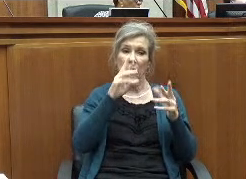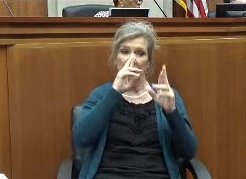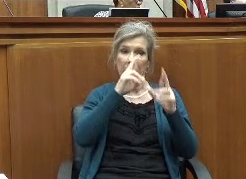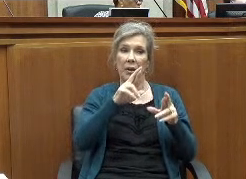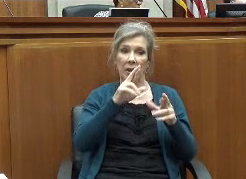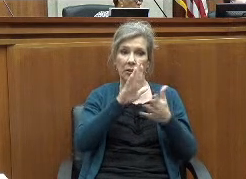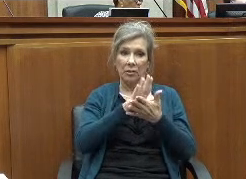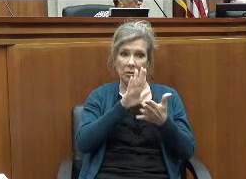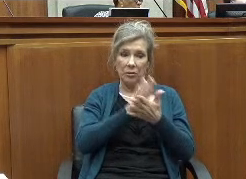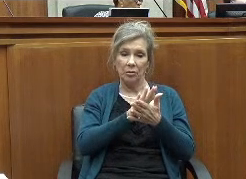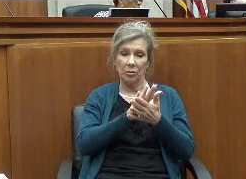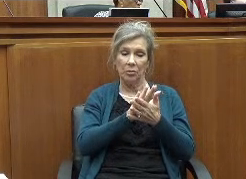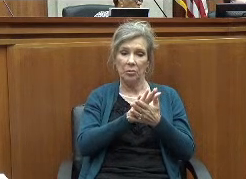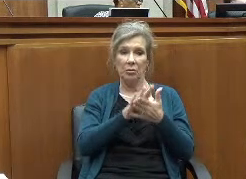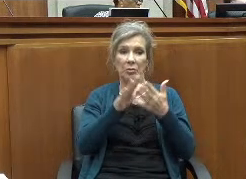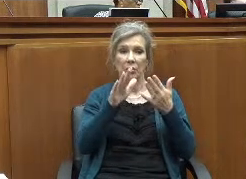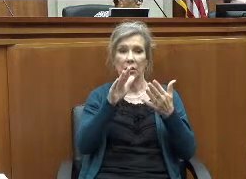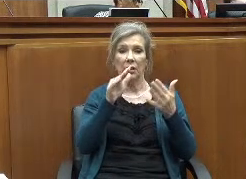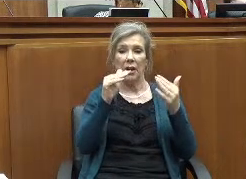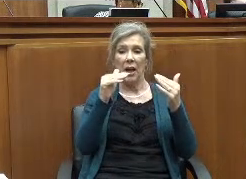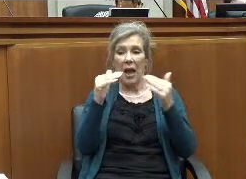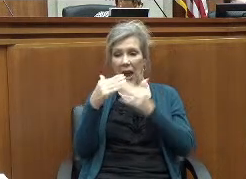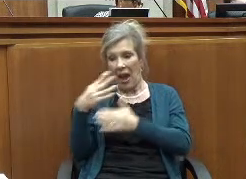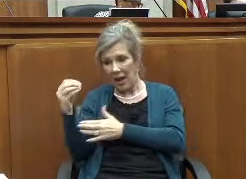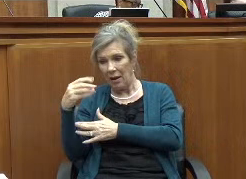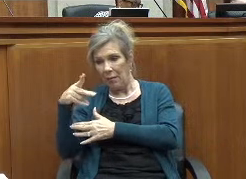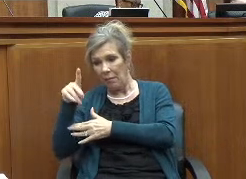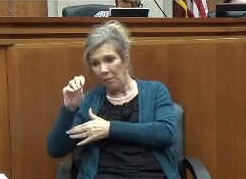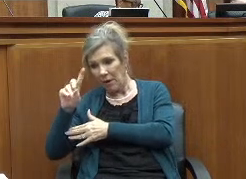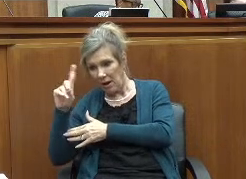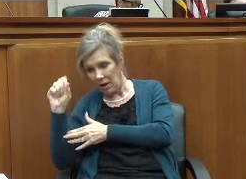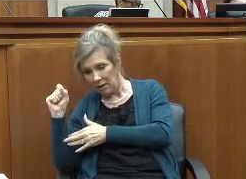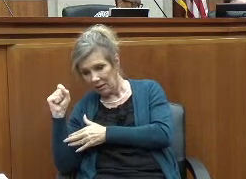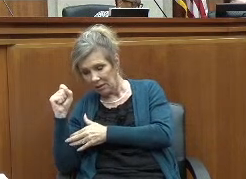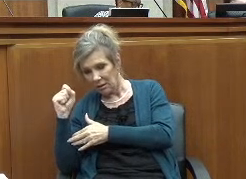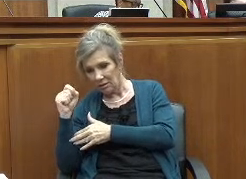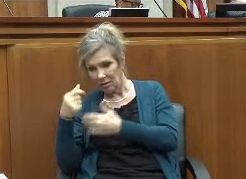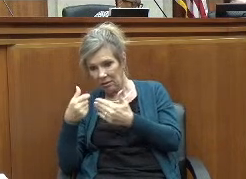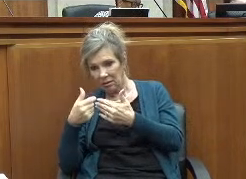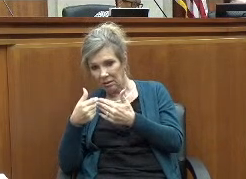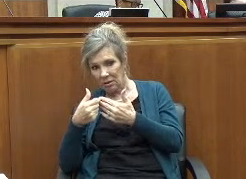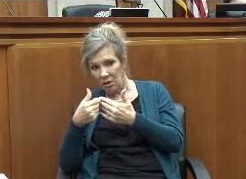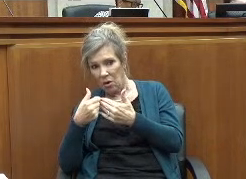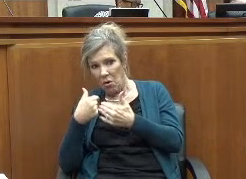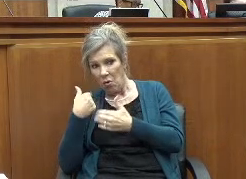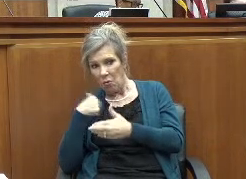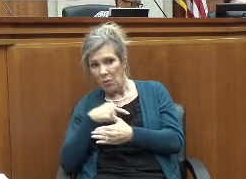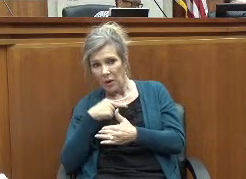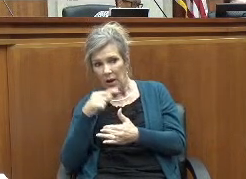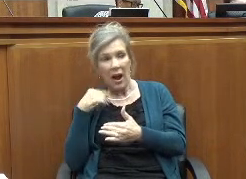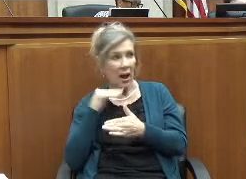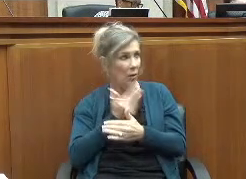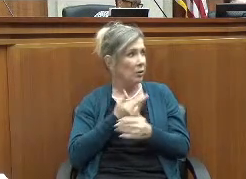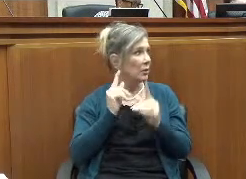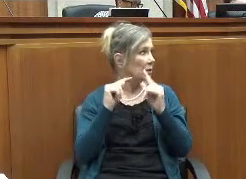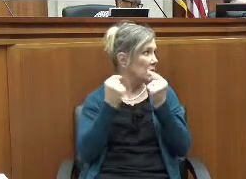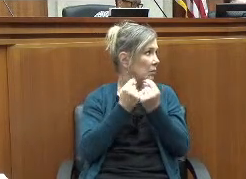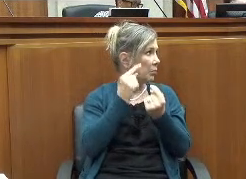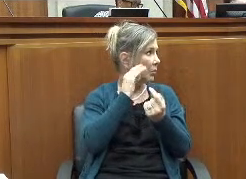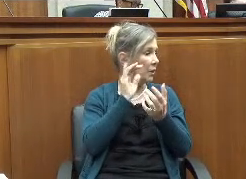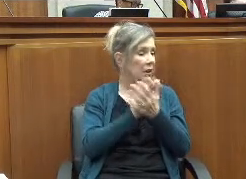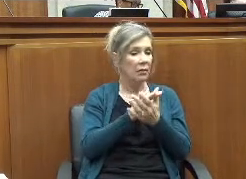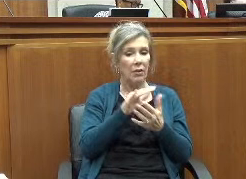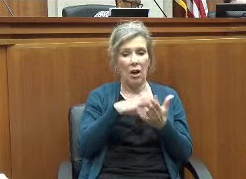to respect the autonomy of the pods. We do believe, as our team believes, that a learning